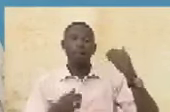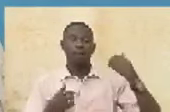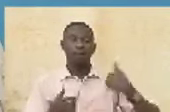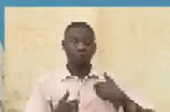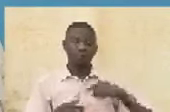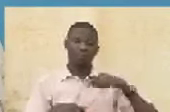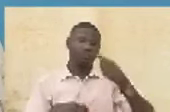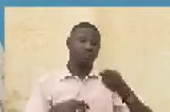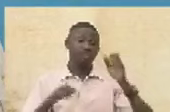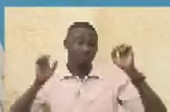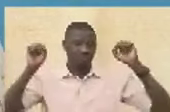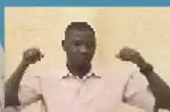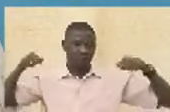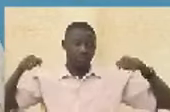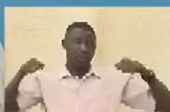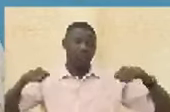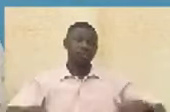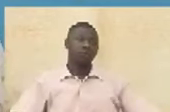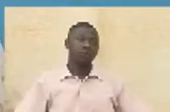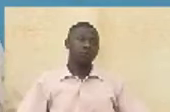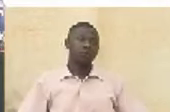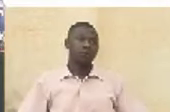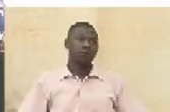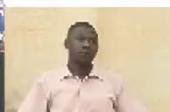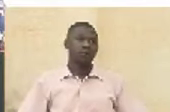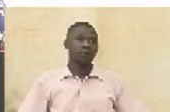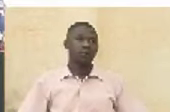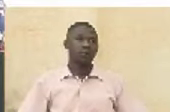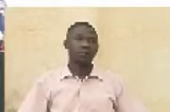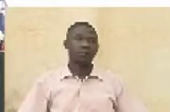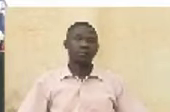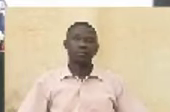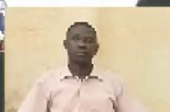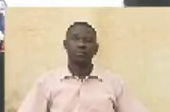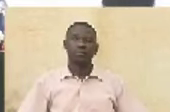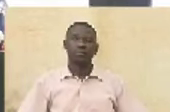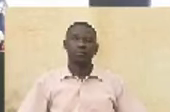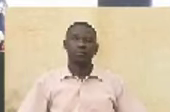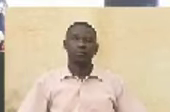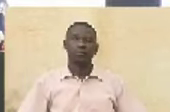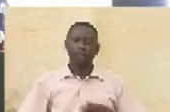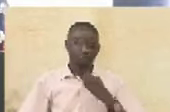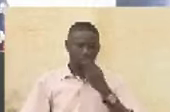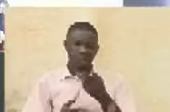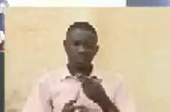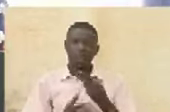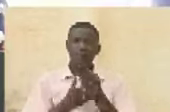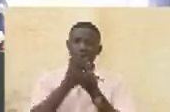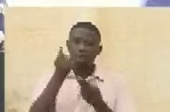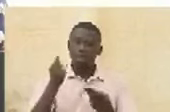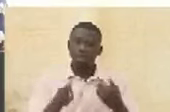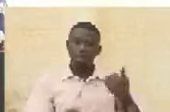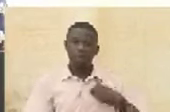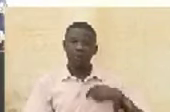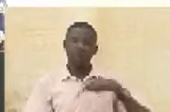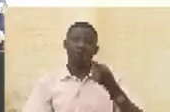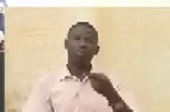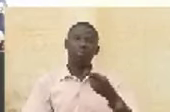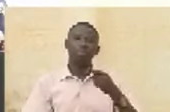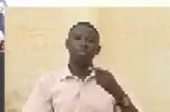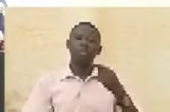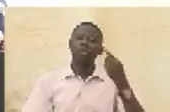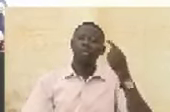Futa. Are you saying that there were both Malians and people from Futa at that place? Fo, iba fo kanne